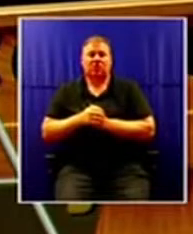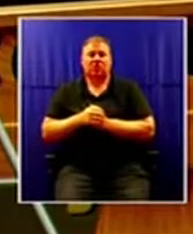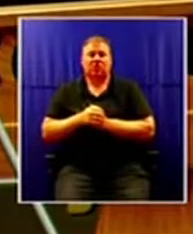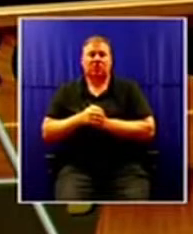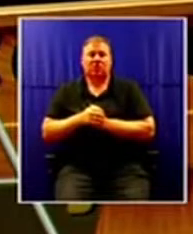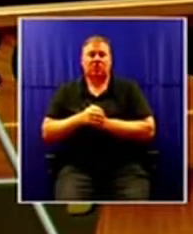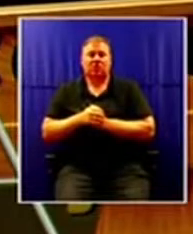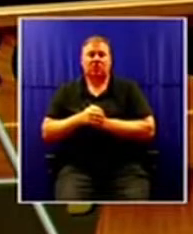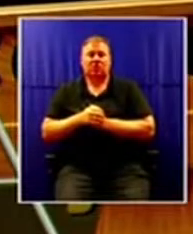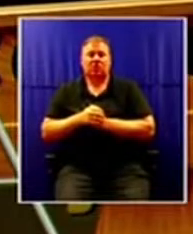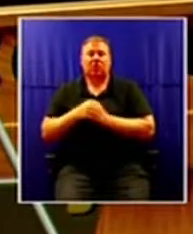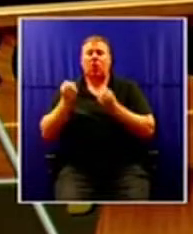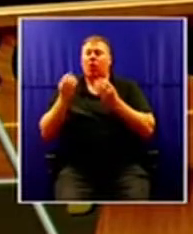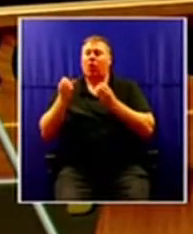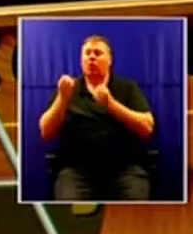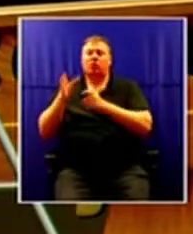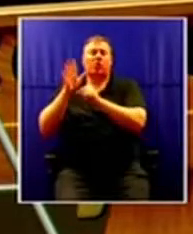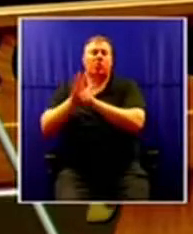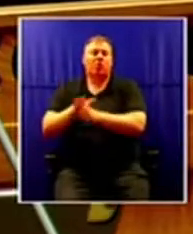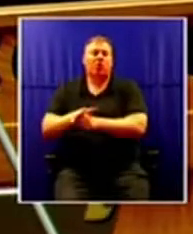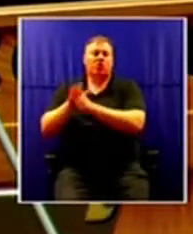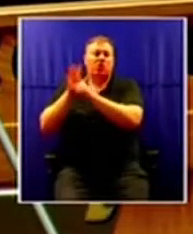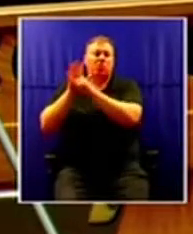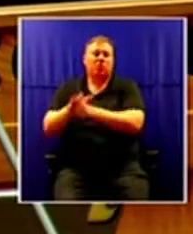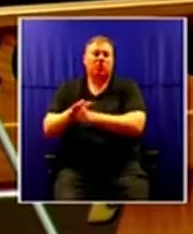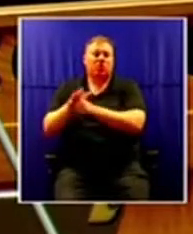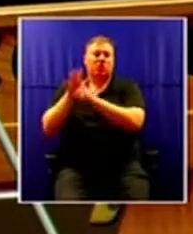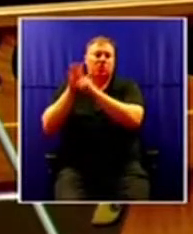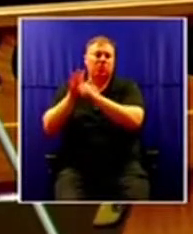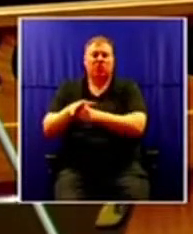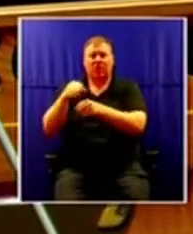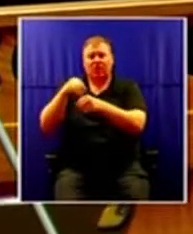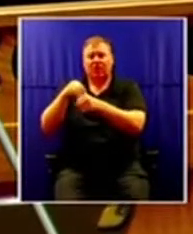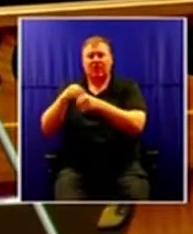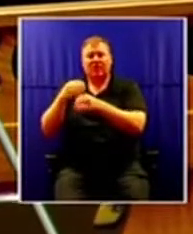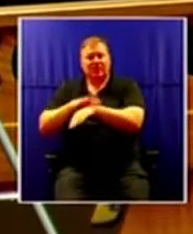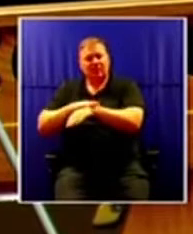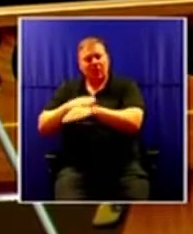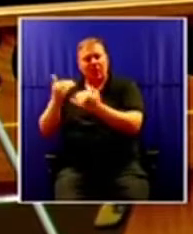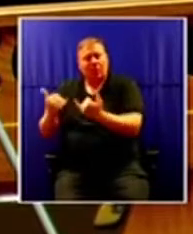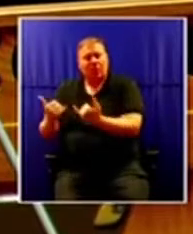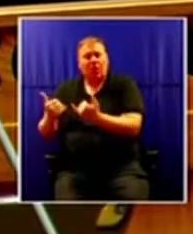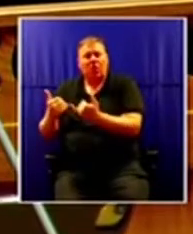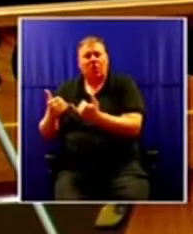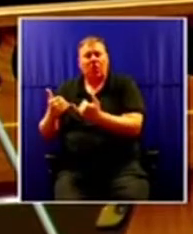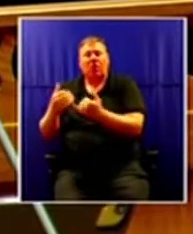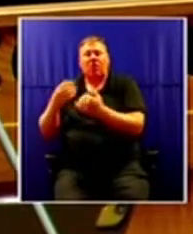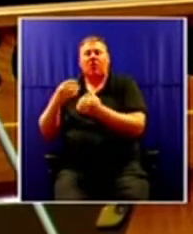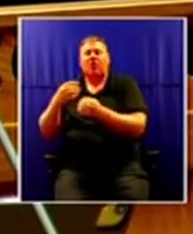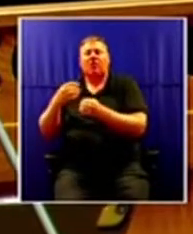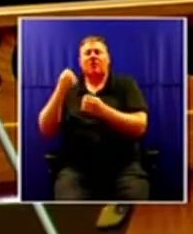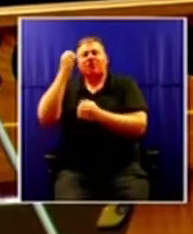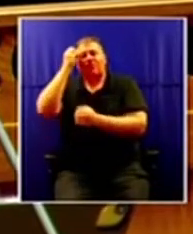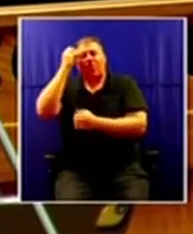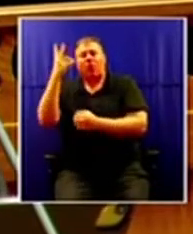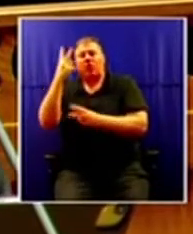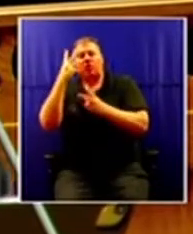unrelenting pressures of the moment so that we fail to see the enormous potential